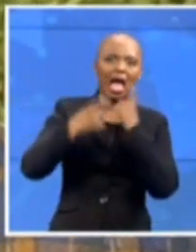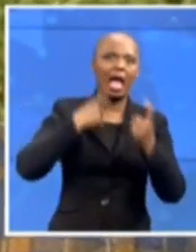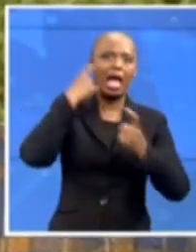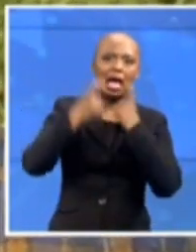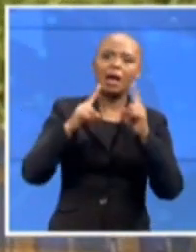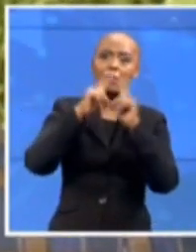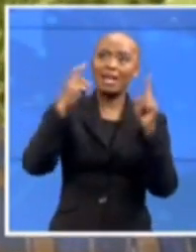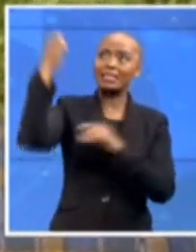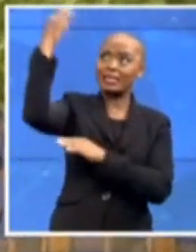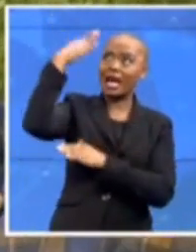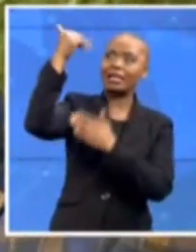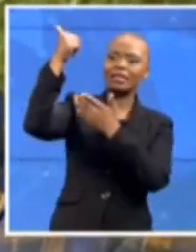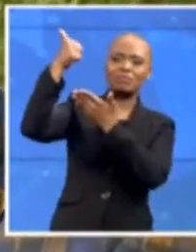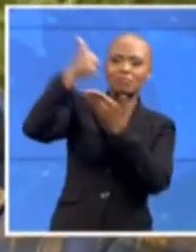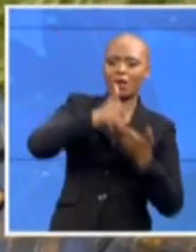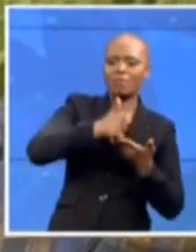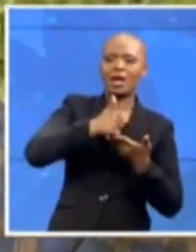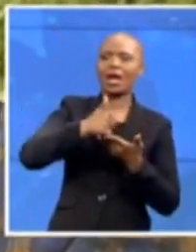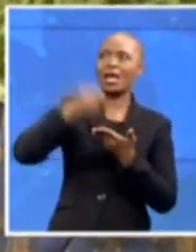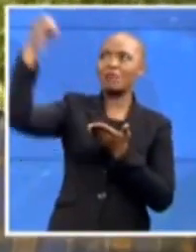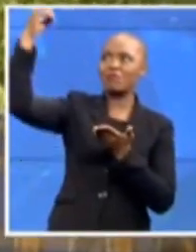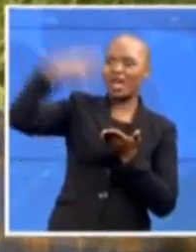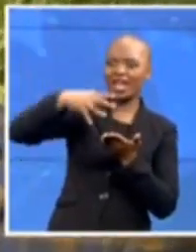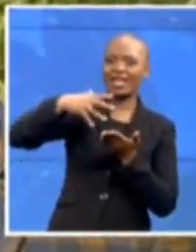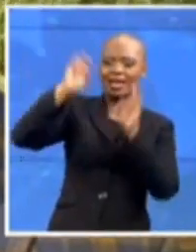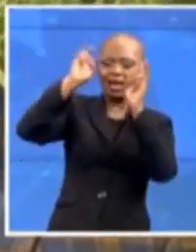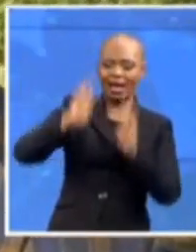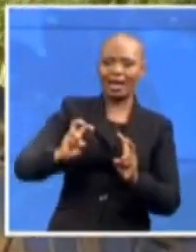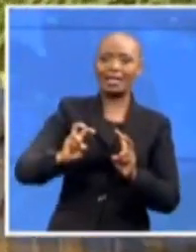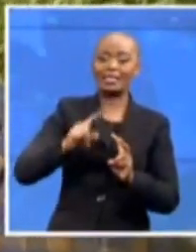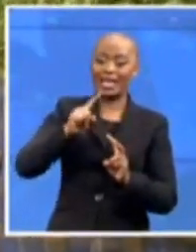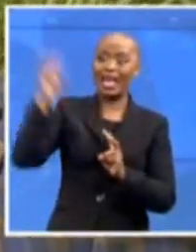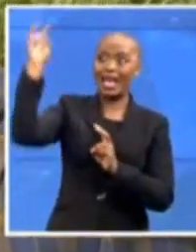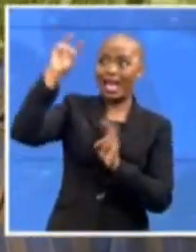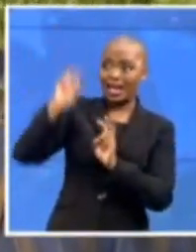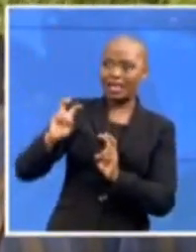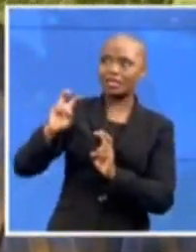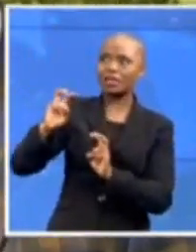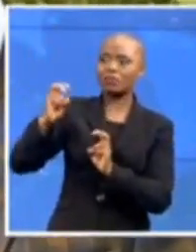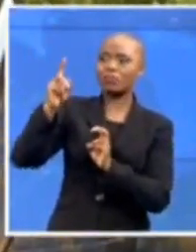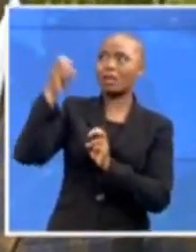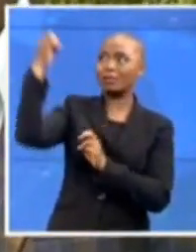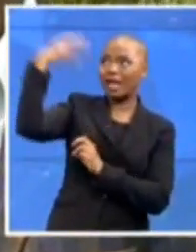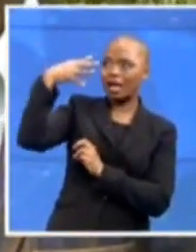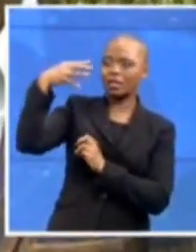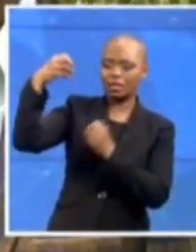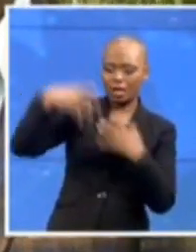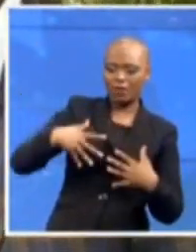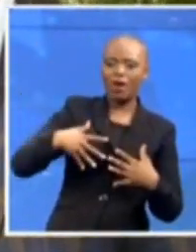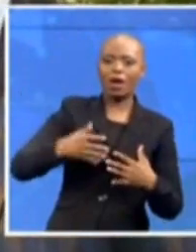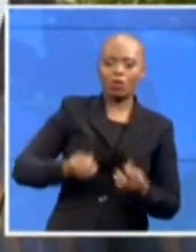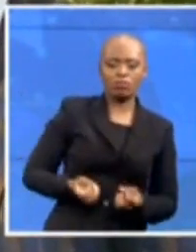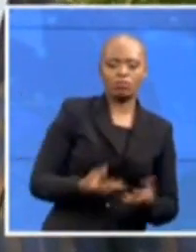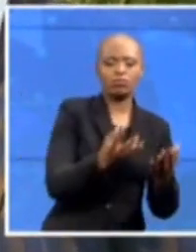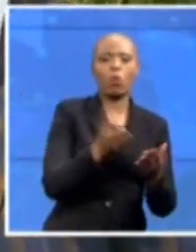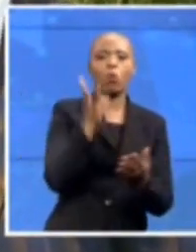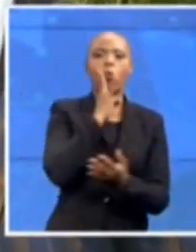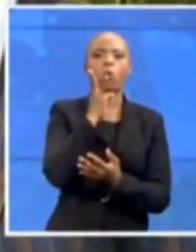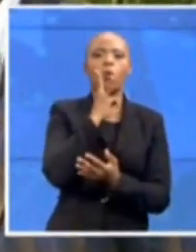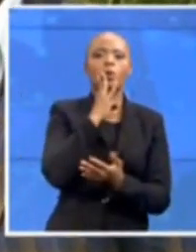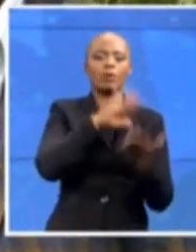beauty about it. Yeah. You know, like I said, this is a lifeline, and you can't really attach monetary value to it. But you know, I will ask this: how